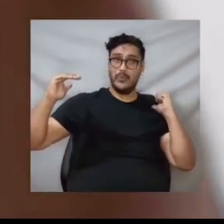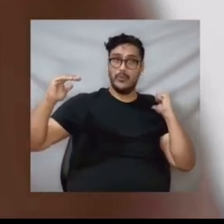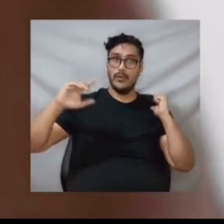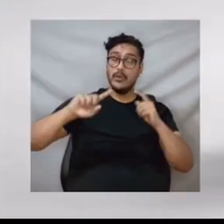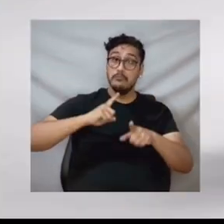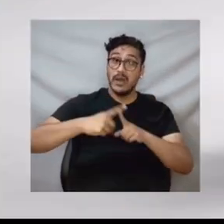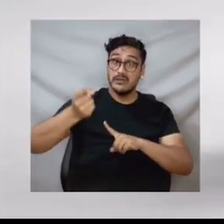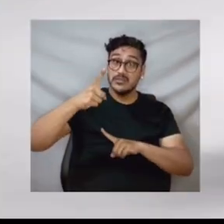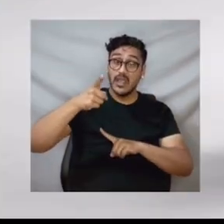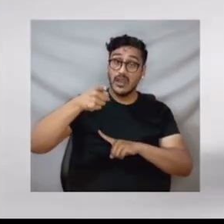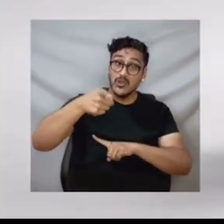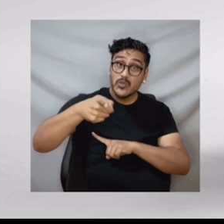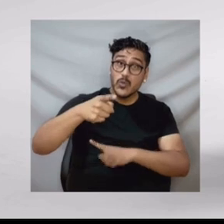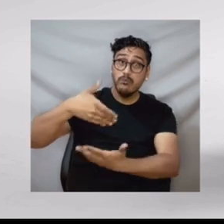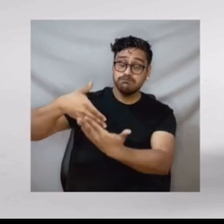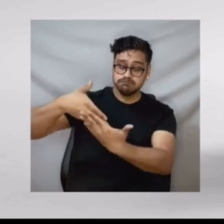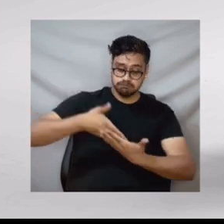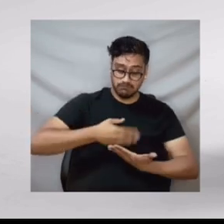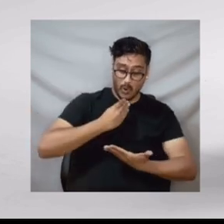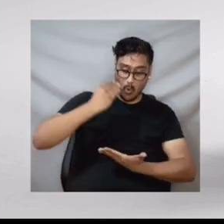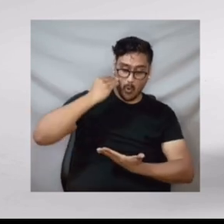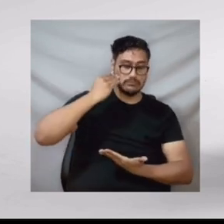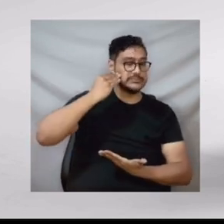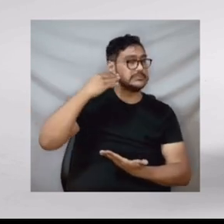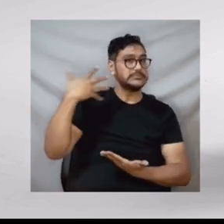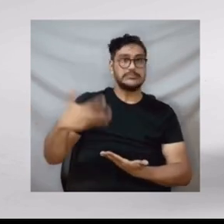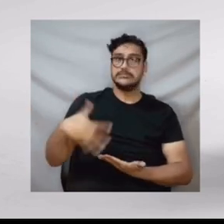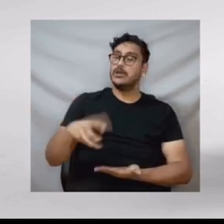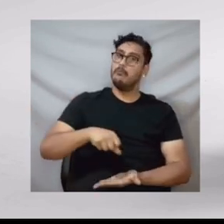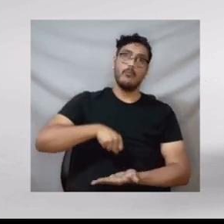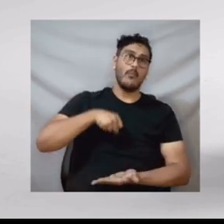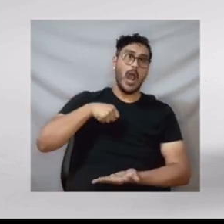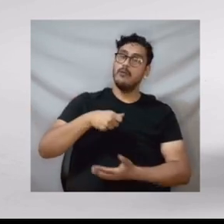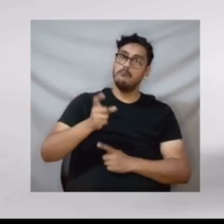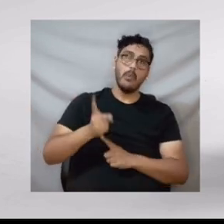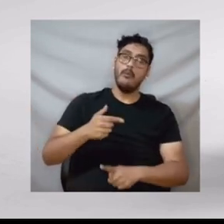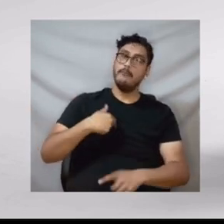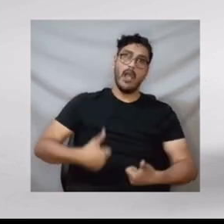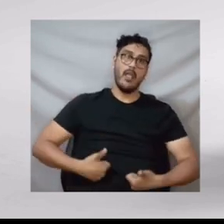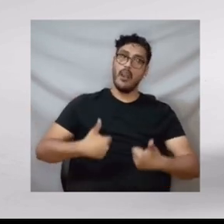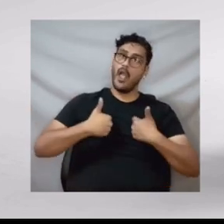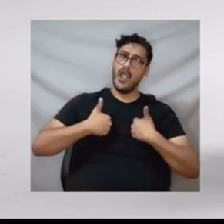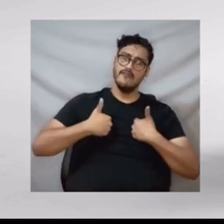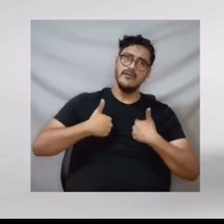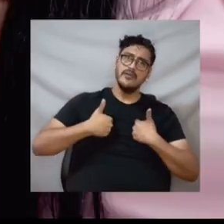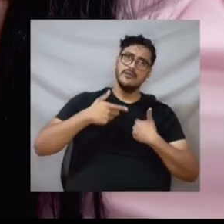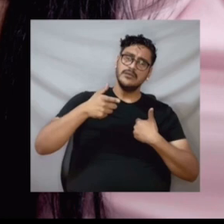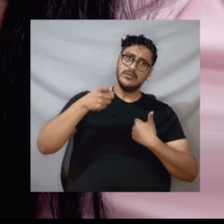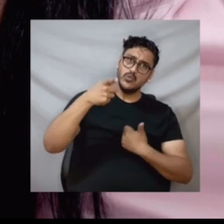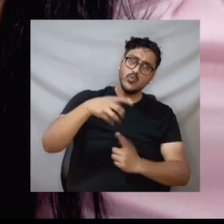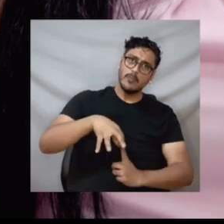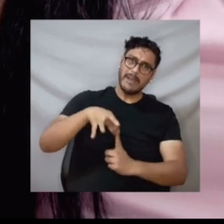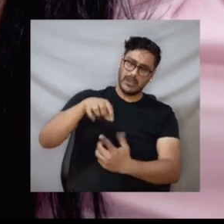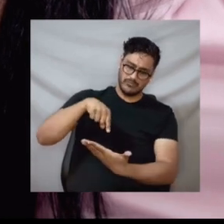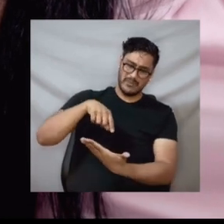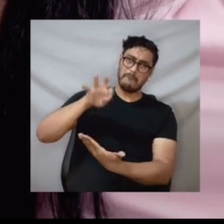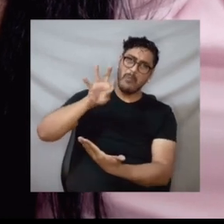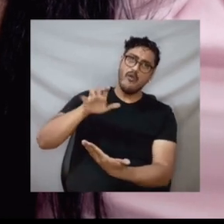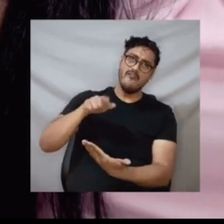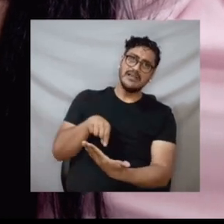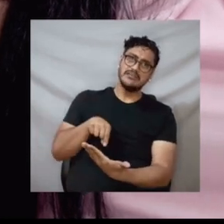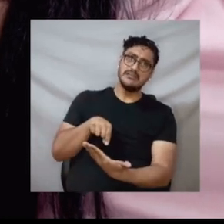my life proud that i had something to do with making something special look perfect that night you